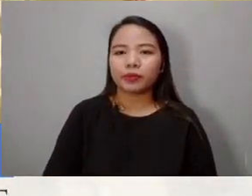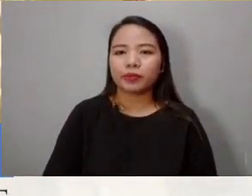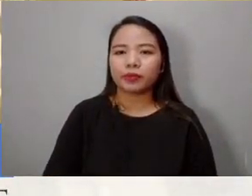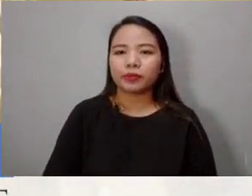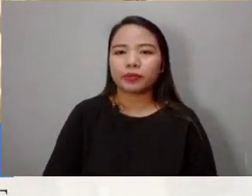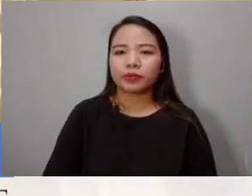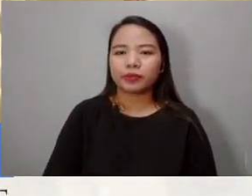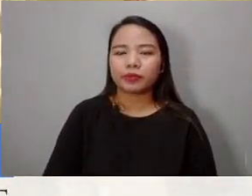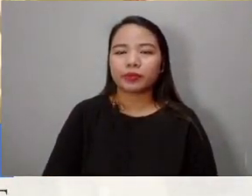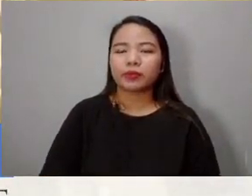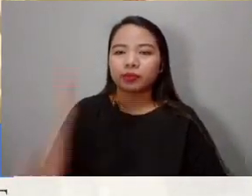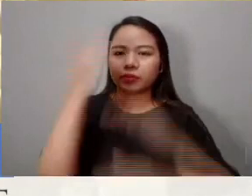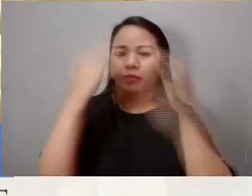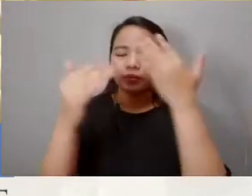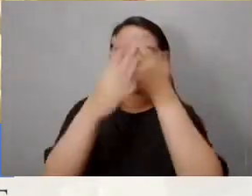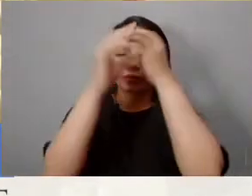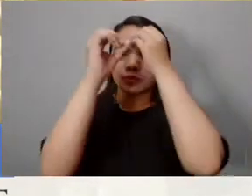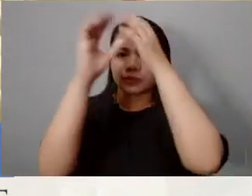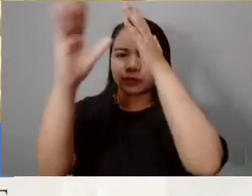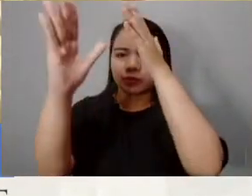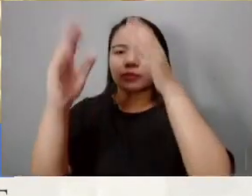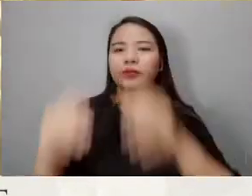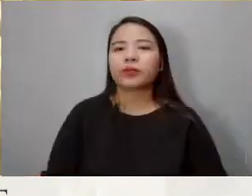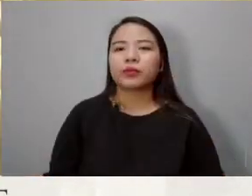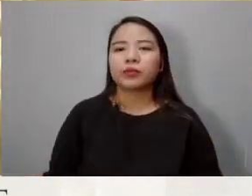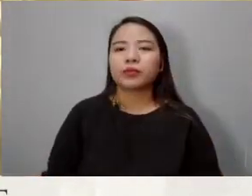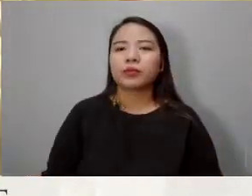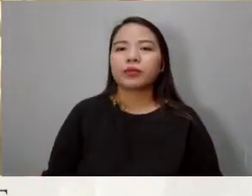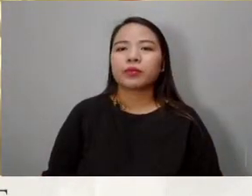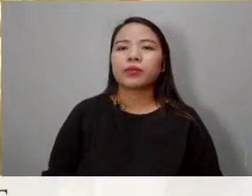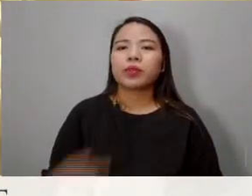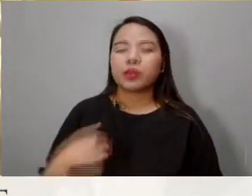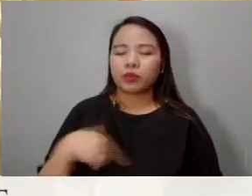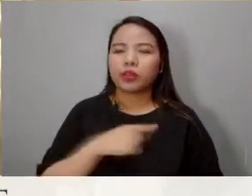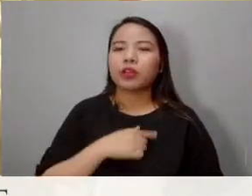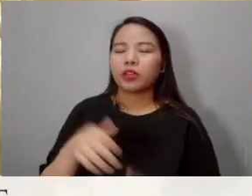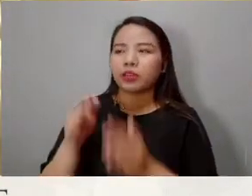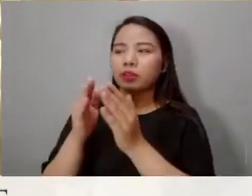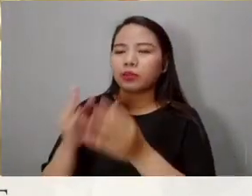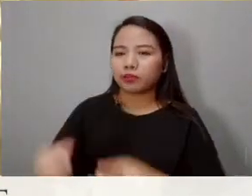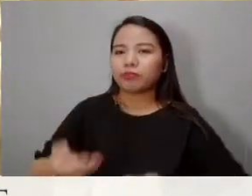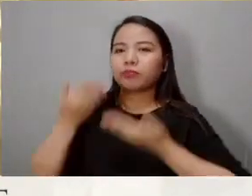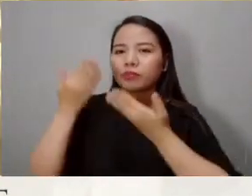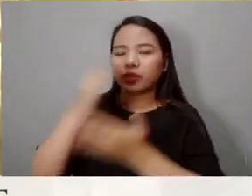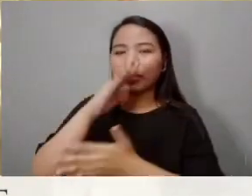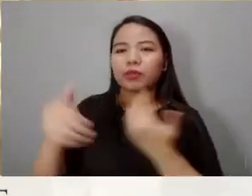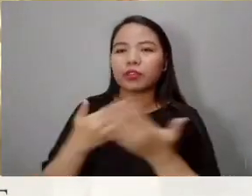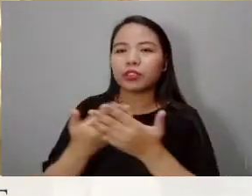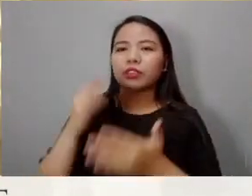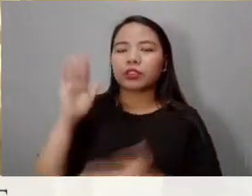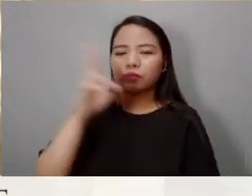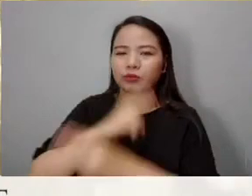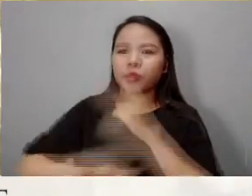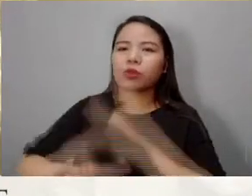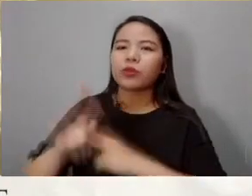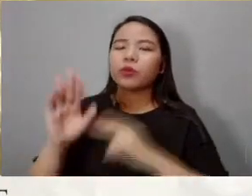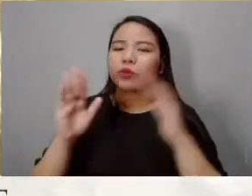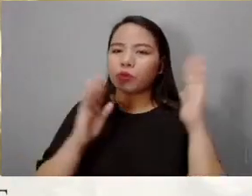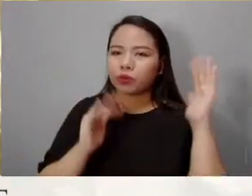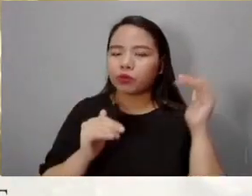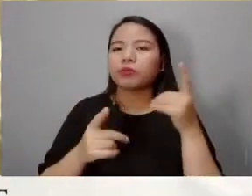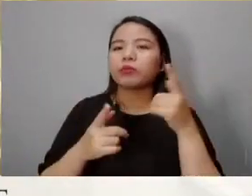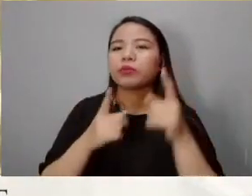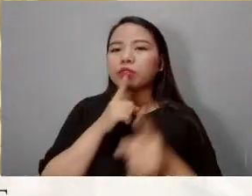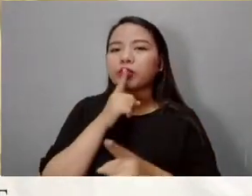Heavenly Father, as we place everything into your hands, may we be assured of your loving care and